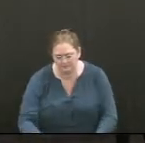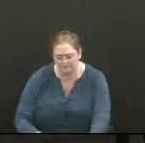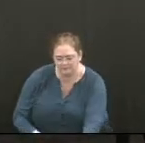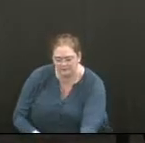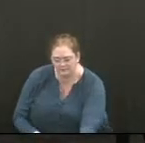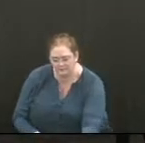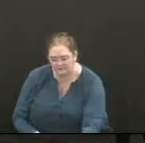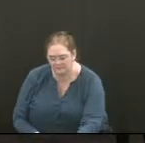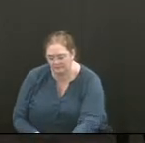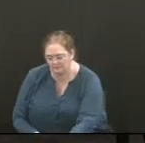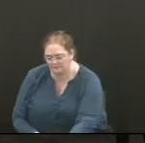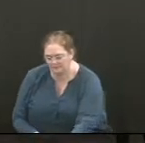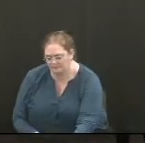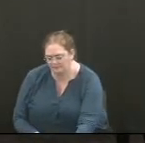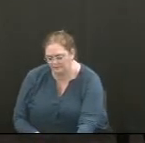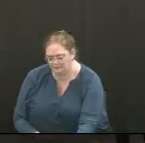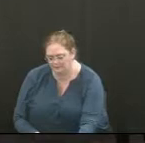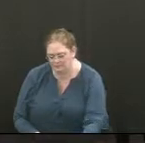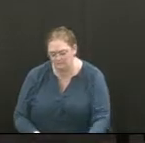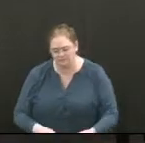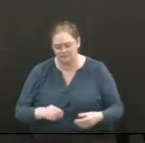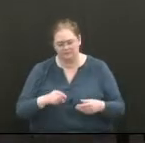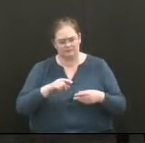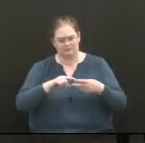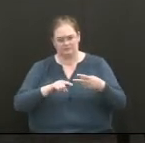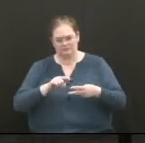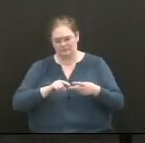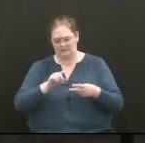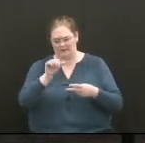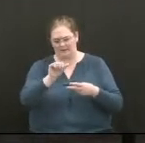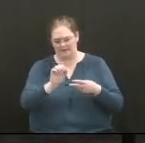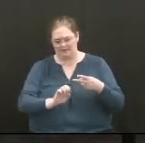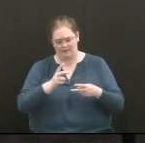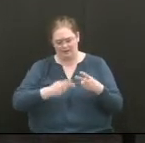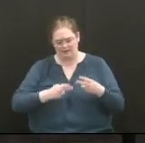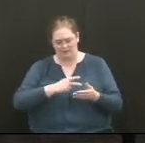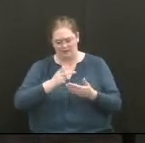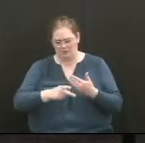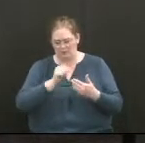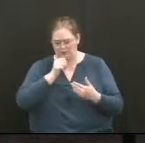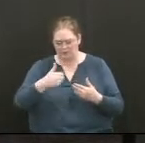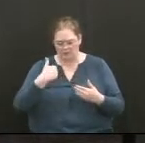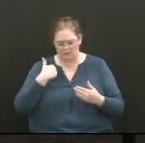neither of those programs, we don't have